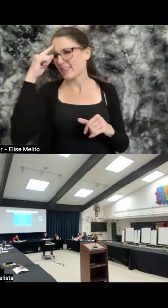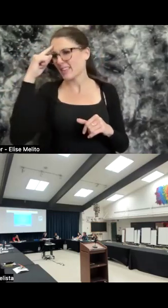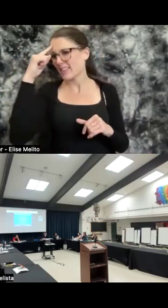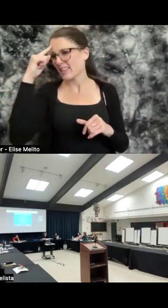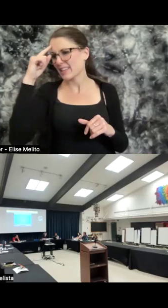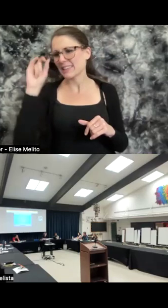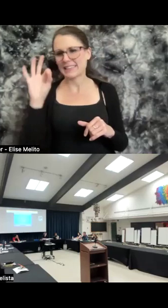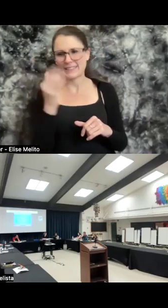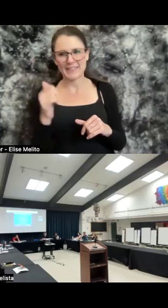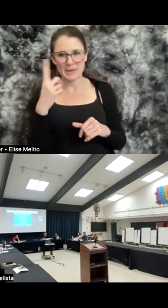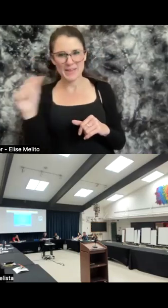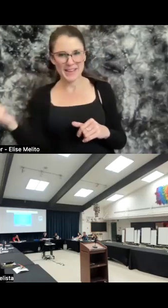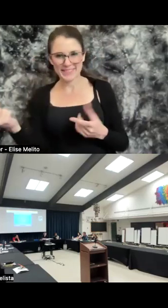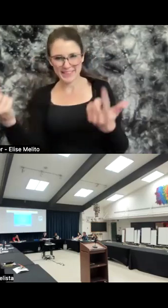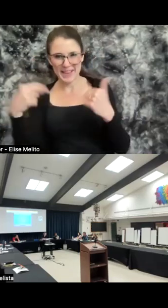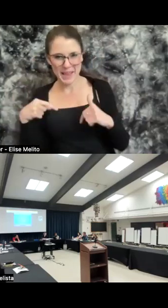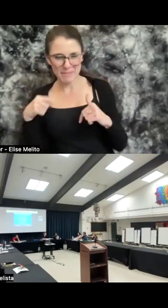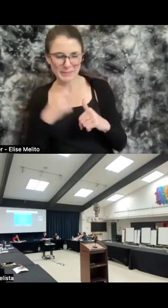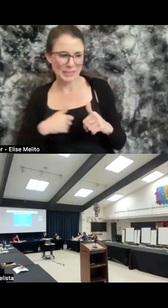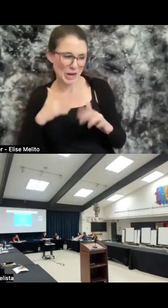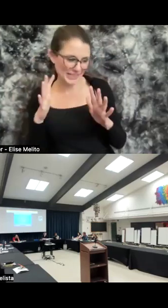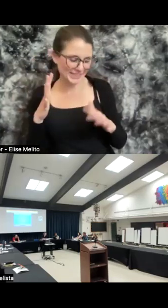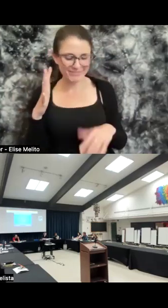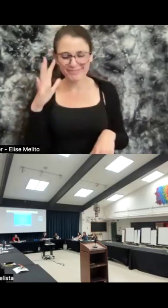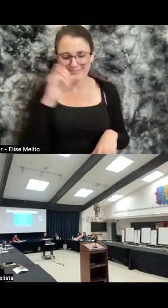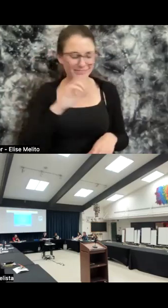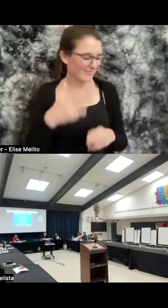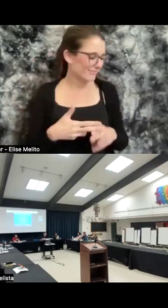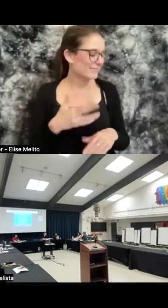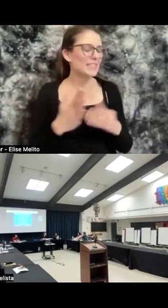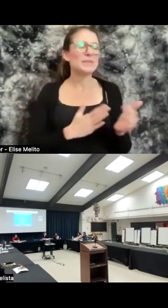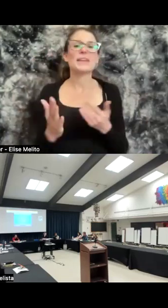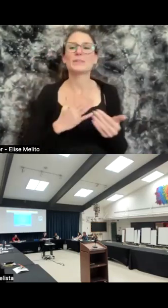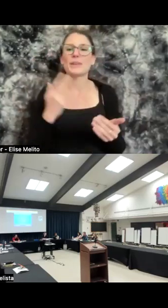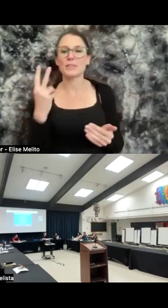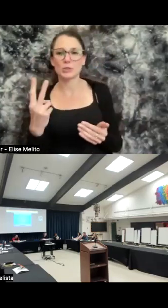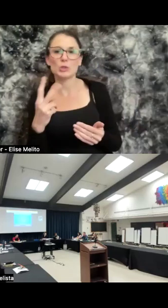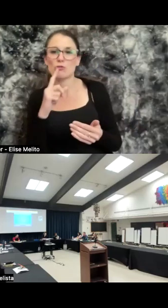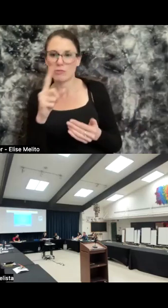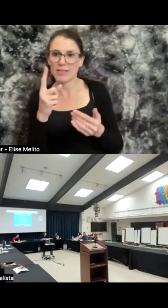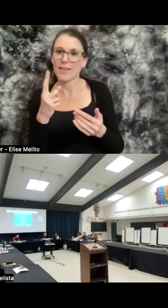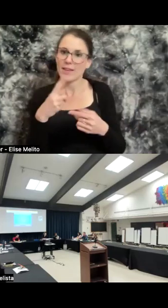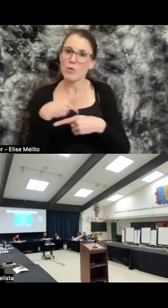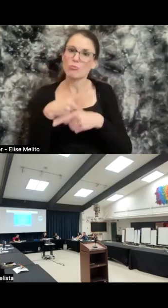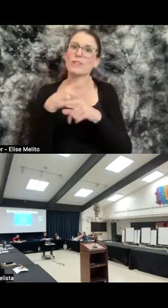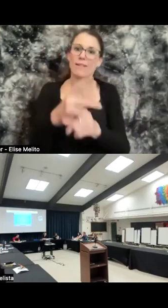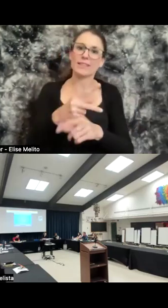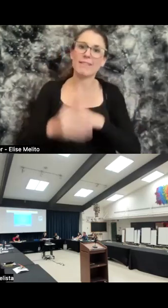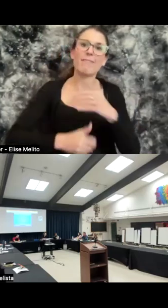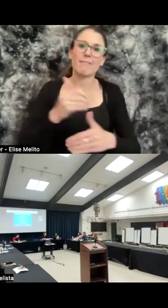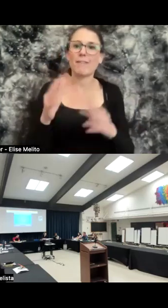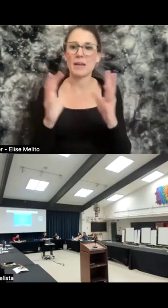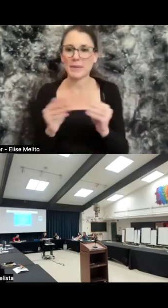if anybody else came, sorry. So anyway, we had 2 very productive meetings, and we left